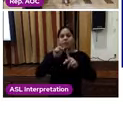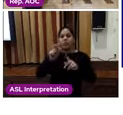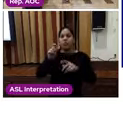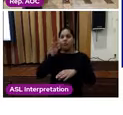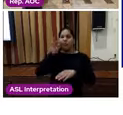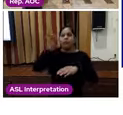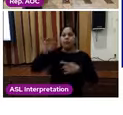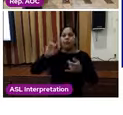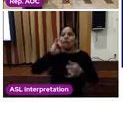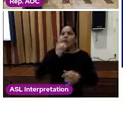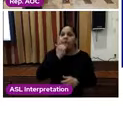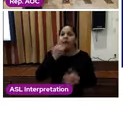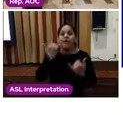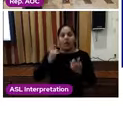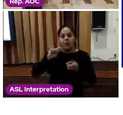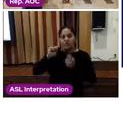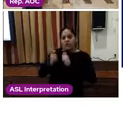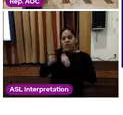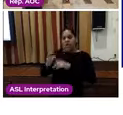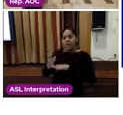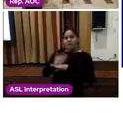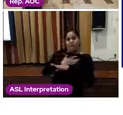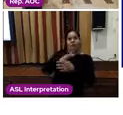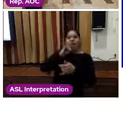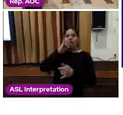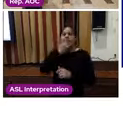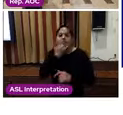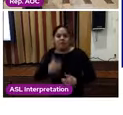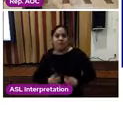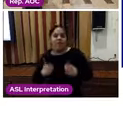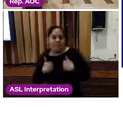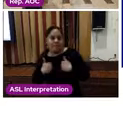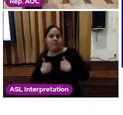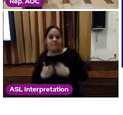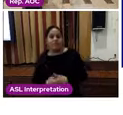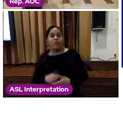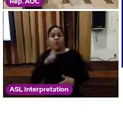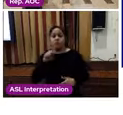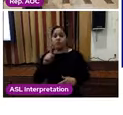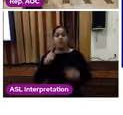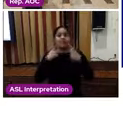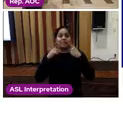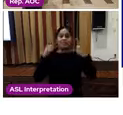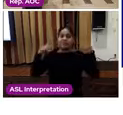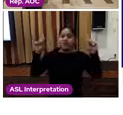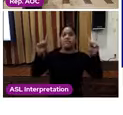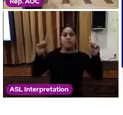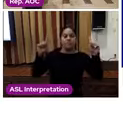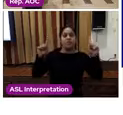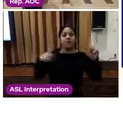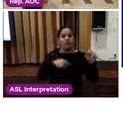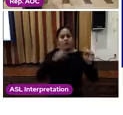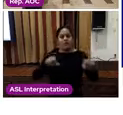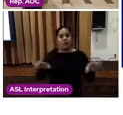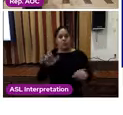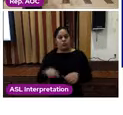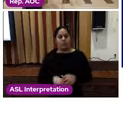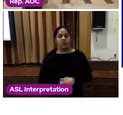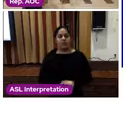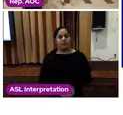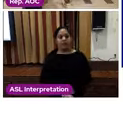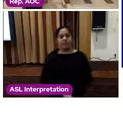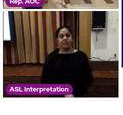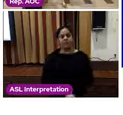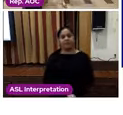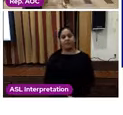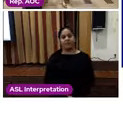someone to be able to find housing, bring their life together. So this has been enormously successful. We've been able to do that. We also